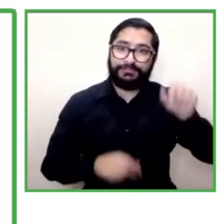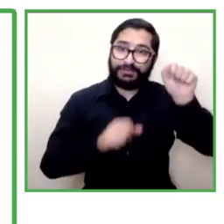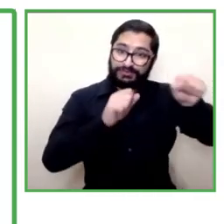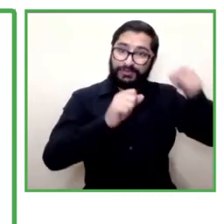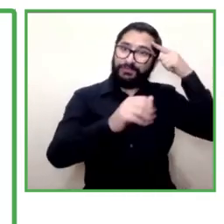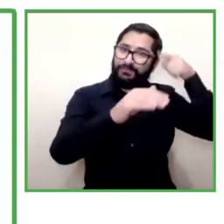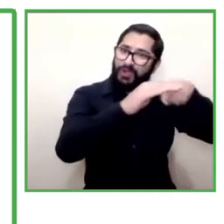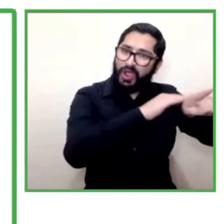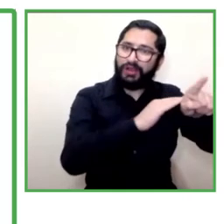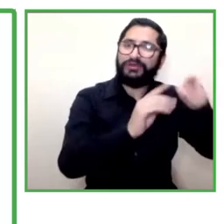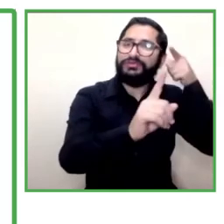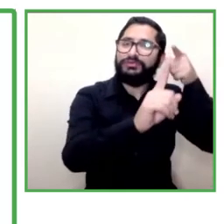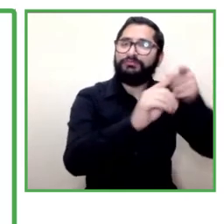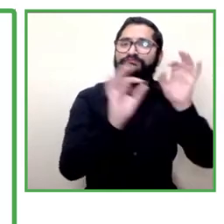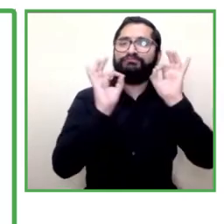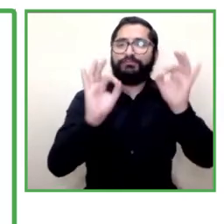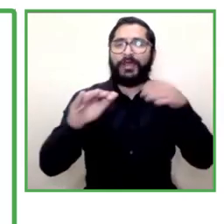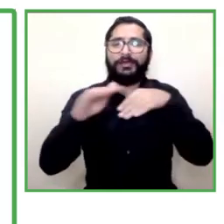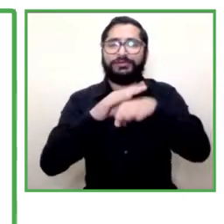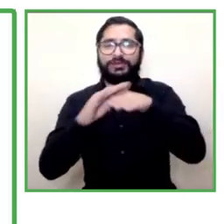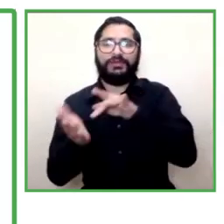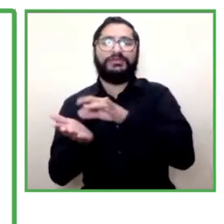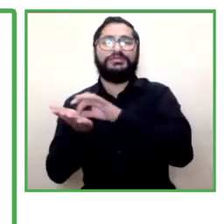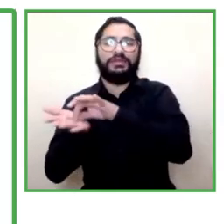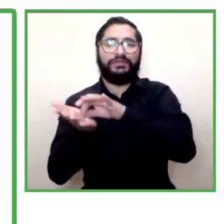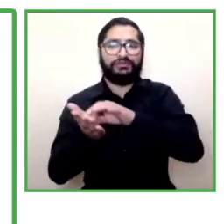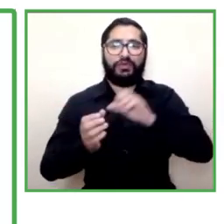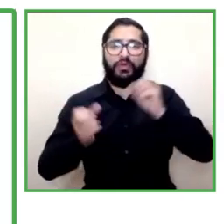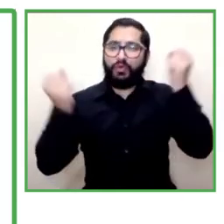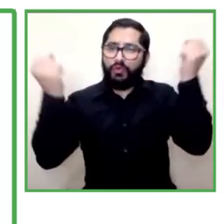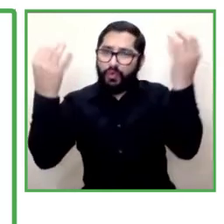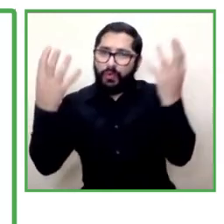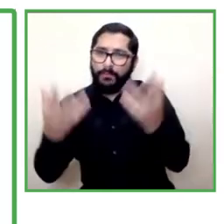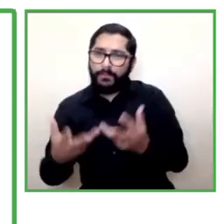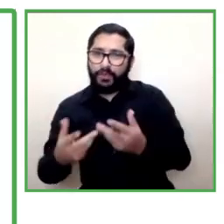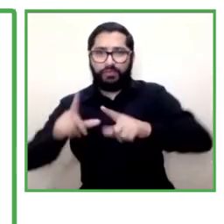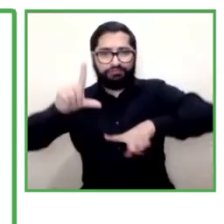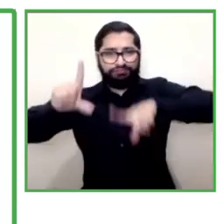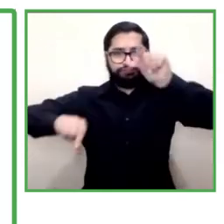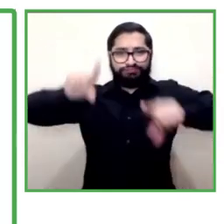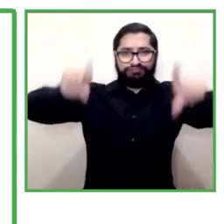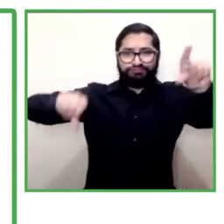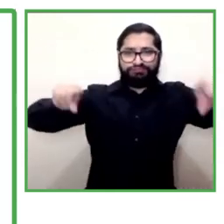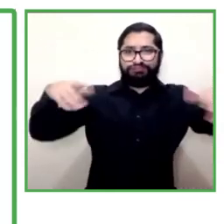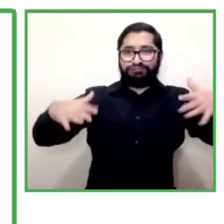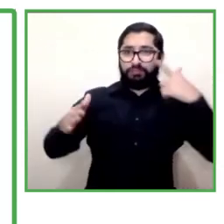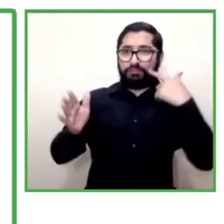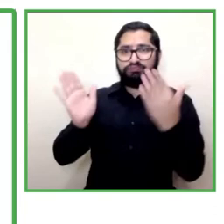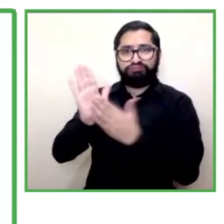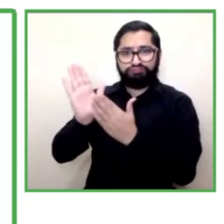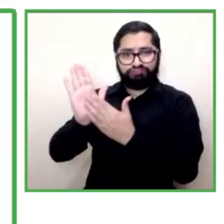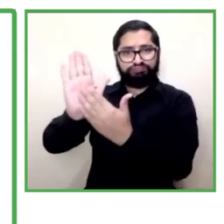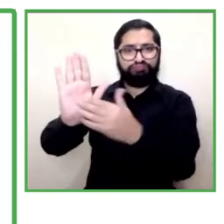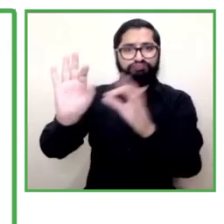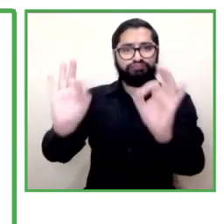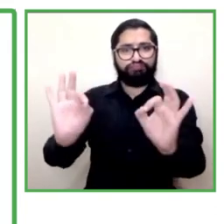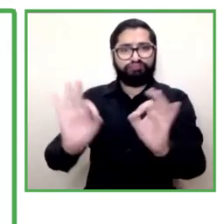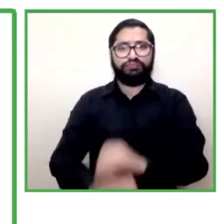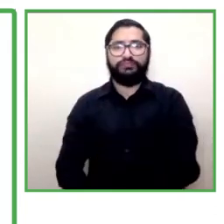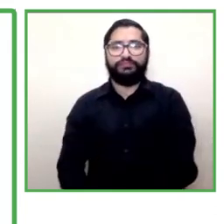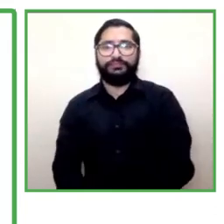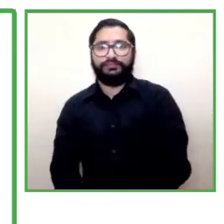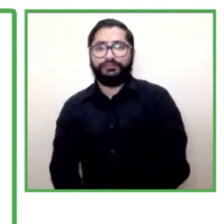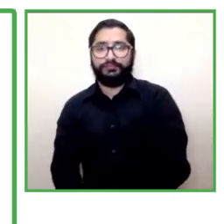new brand called Blind Doors as our global brand. We are now planning to expand our